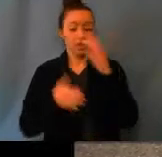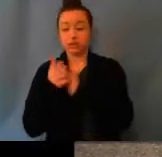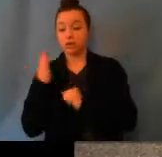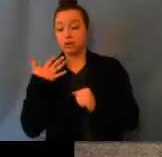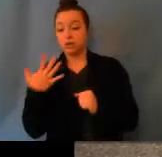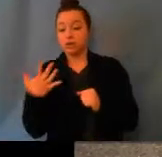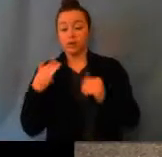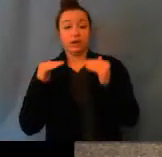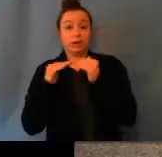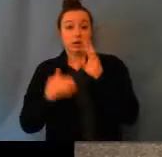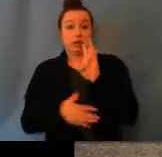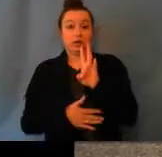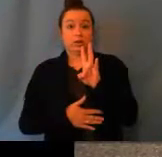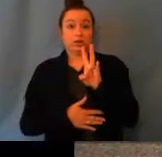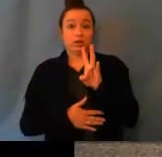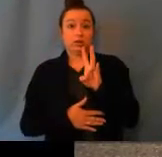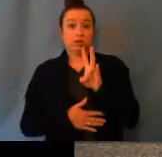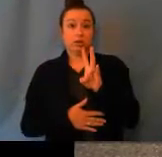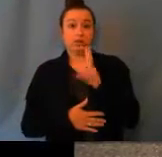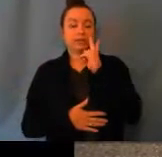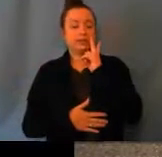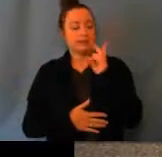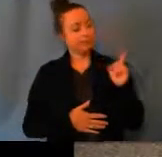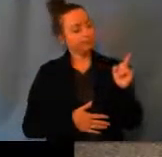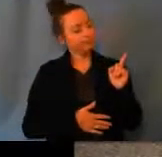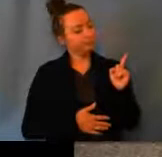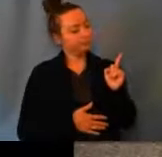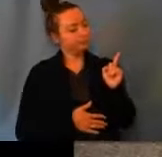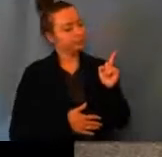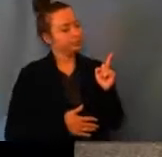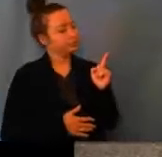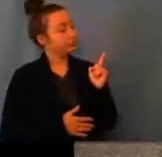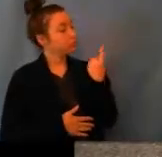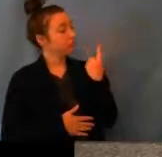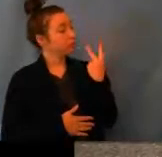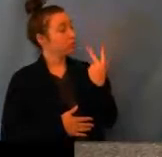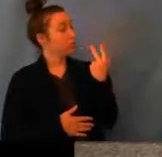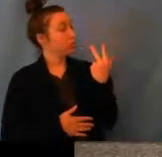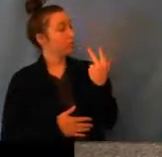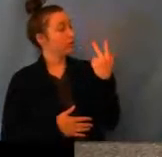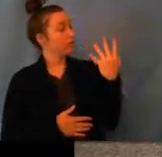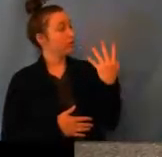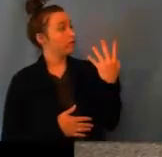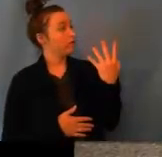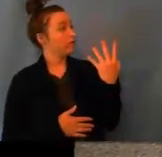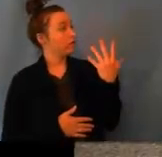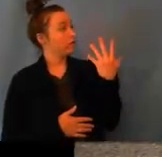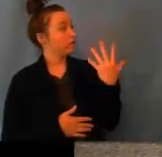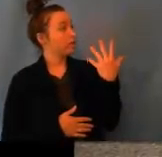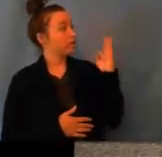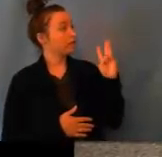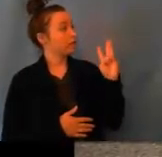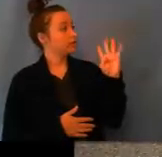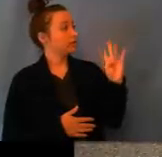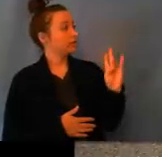5 equals 7. I'm going to draw my 11 circles. I'm going to draw them over here. 1, 2, 3, 4,